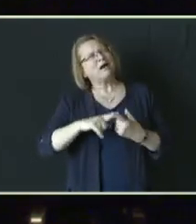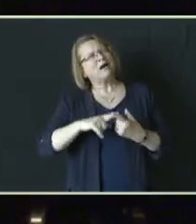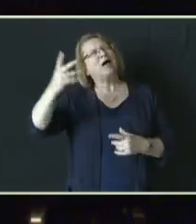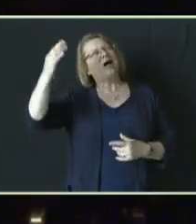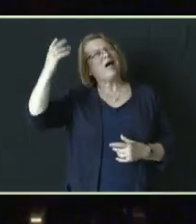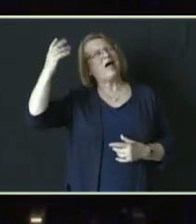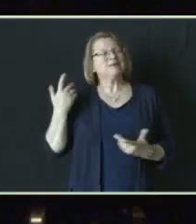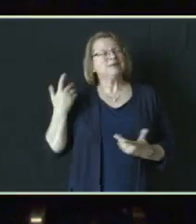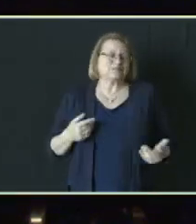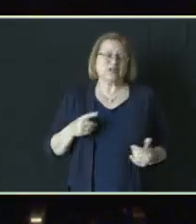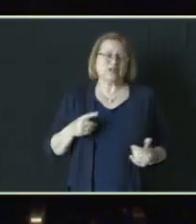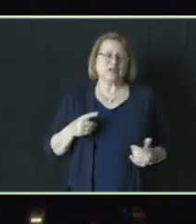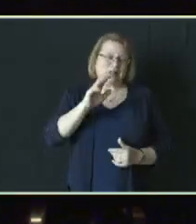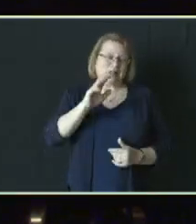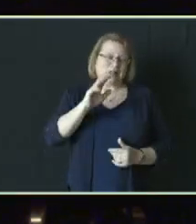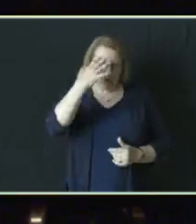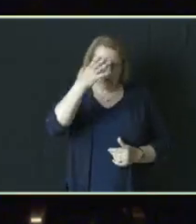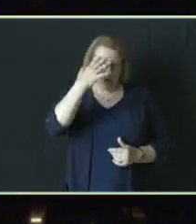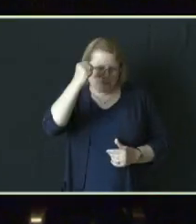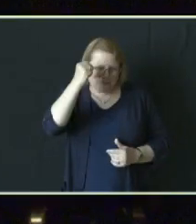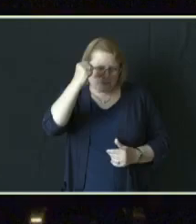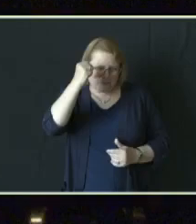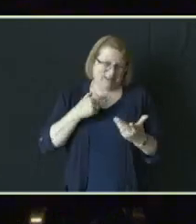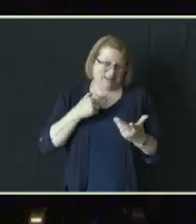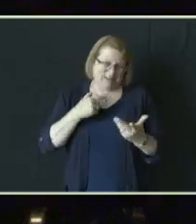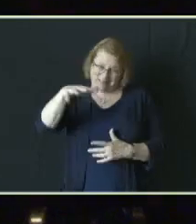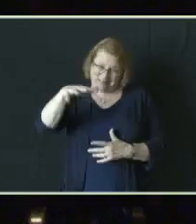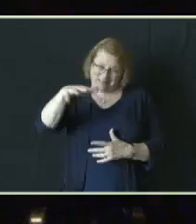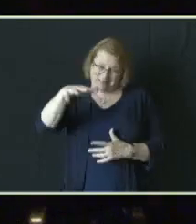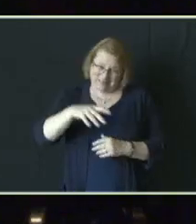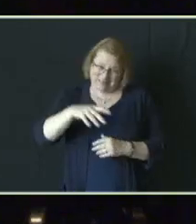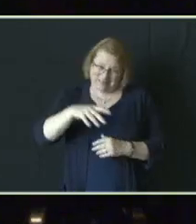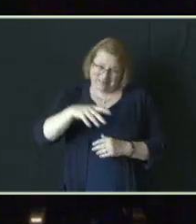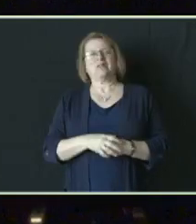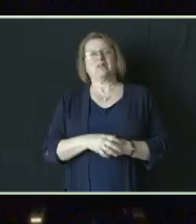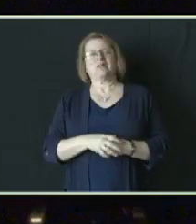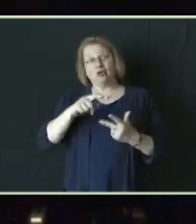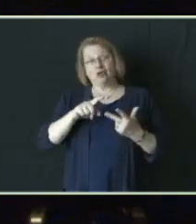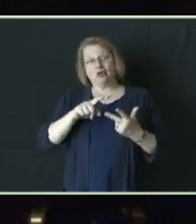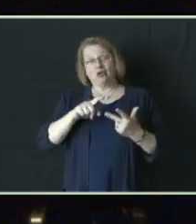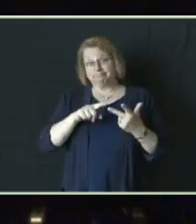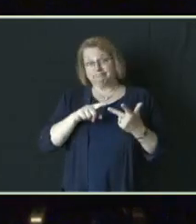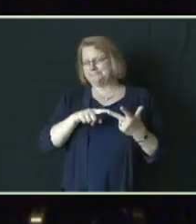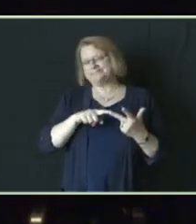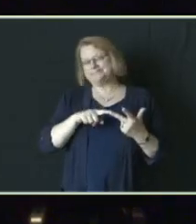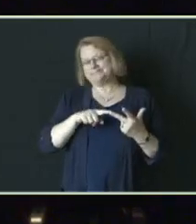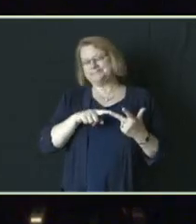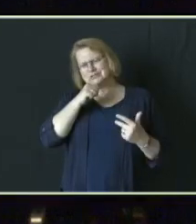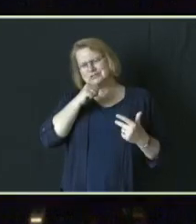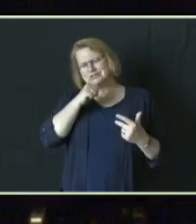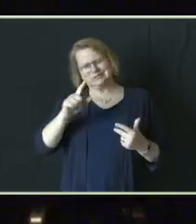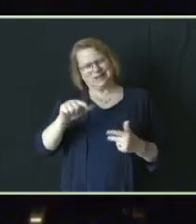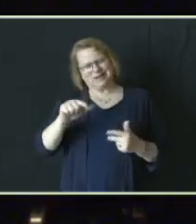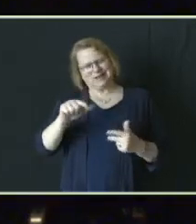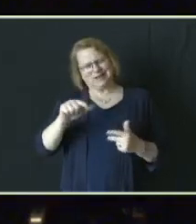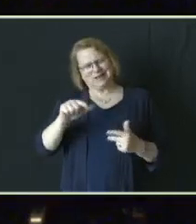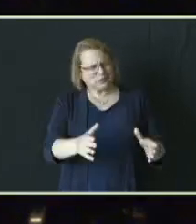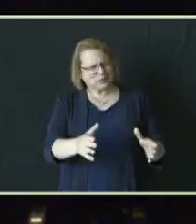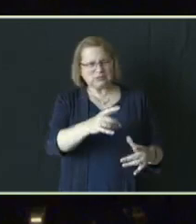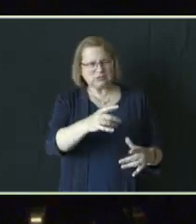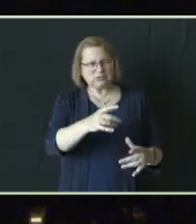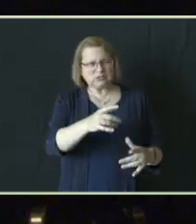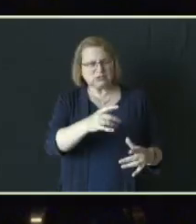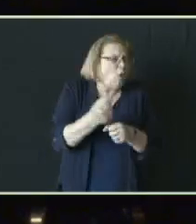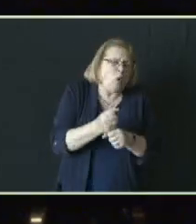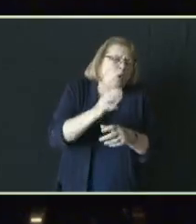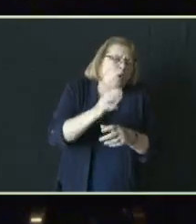Frankly, your memory isn't that good. And then third, don't tell the graduates to hold on to their dreams.